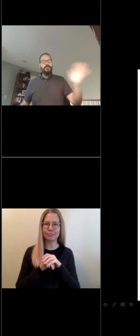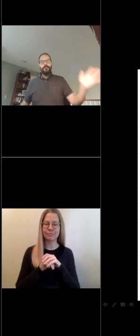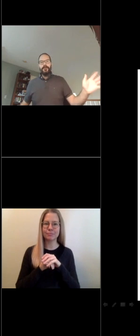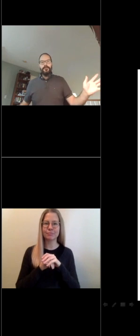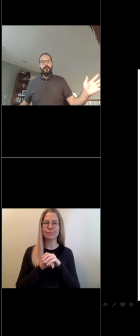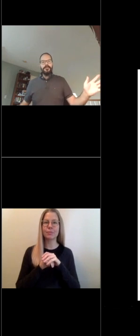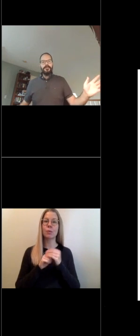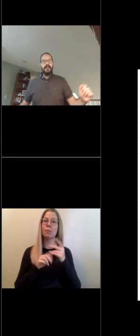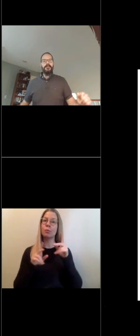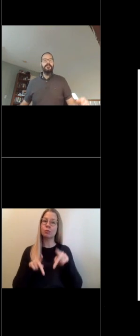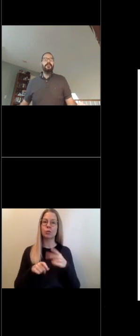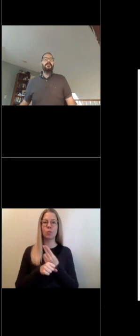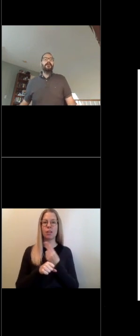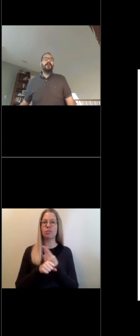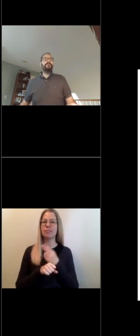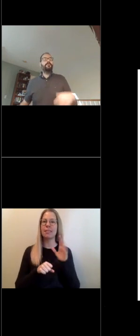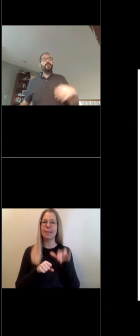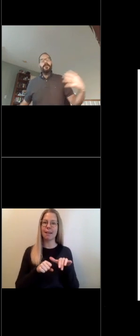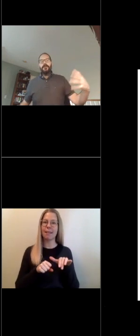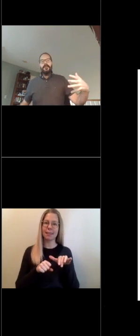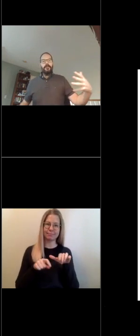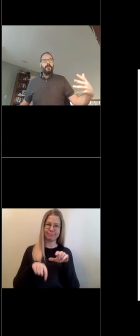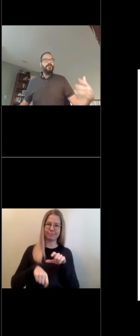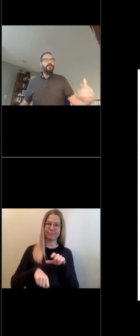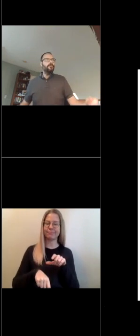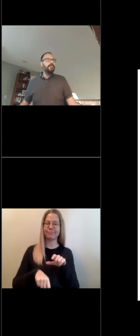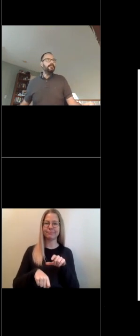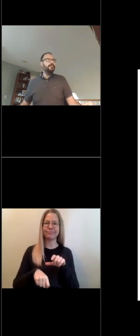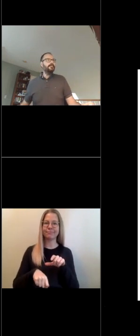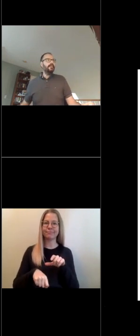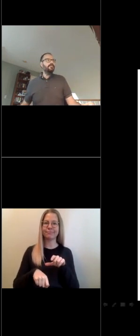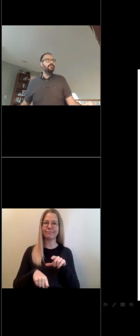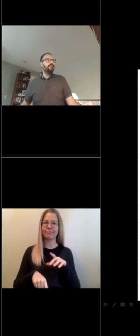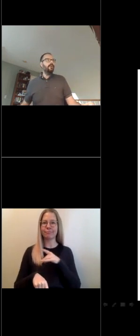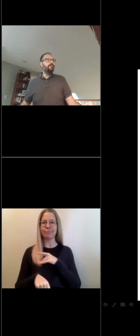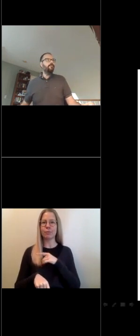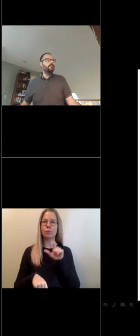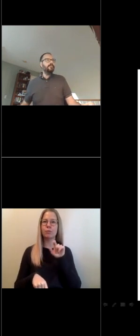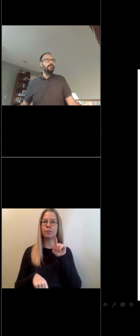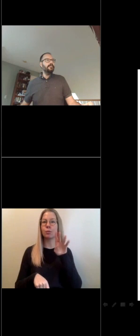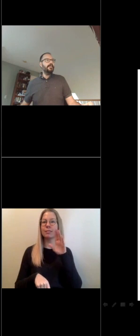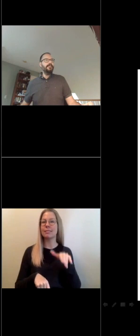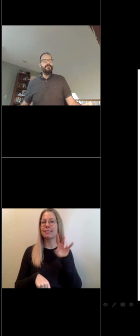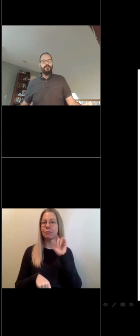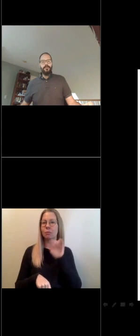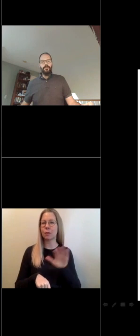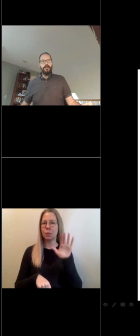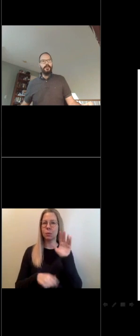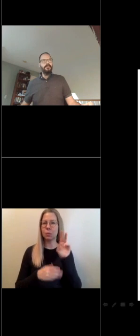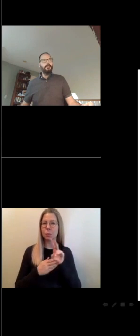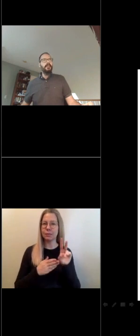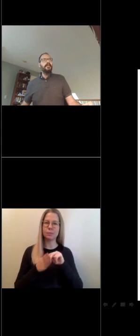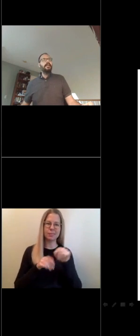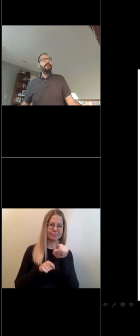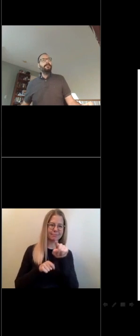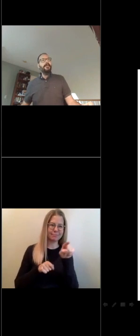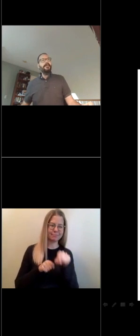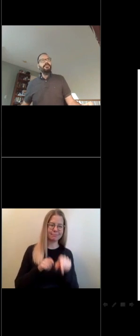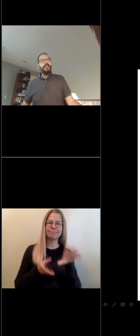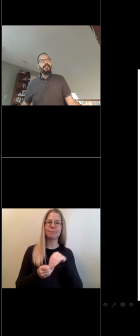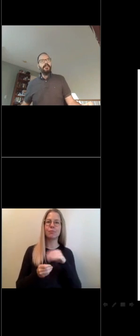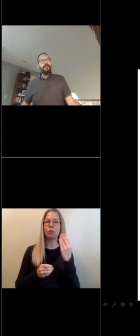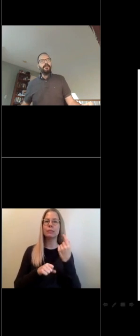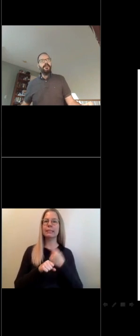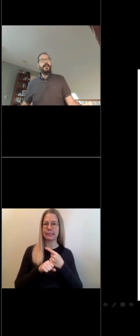actograph 24/7 for a period of about 2 weeks. In this case, you've got 14 days of recordings. And the